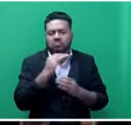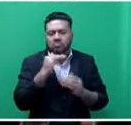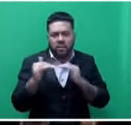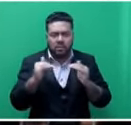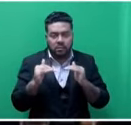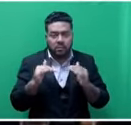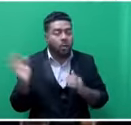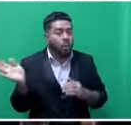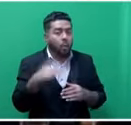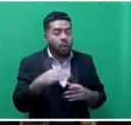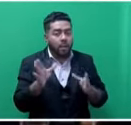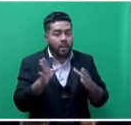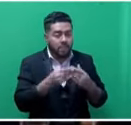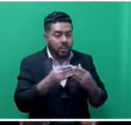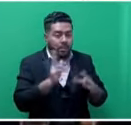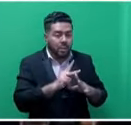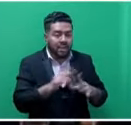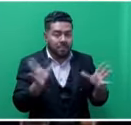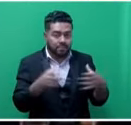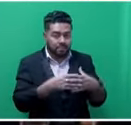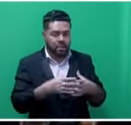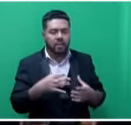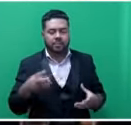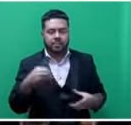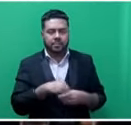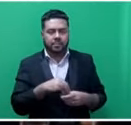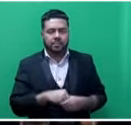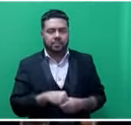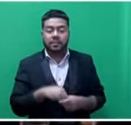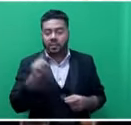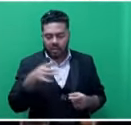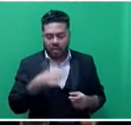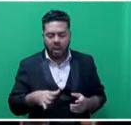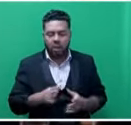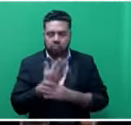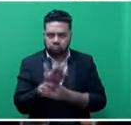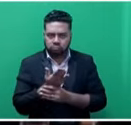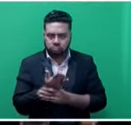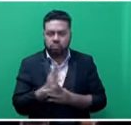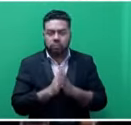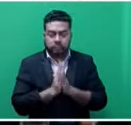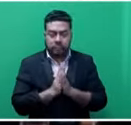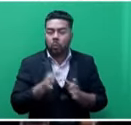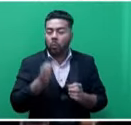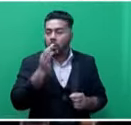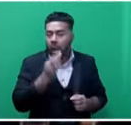that all political parties compete on an even playing field. That is our prayer. For true